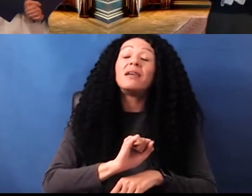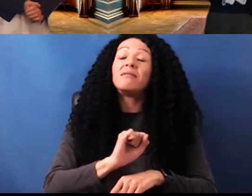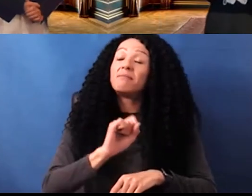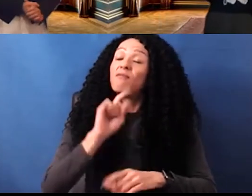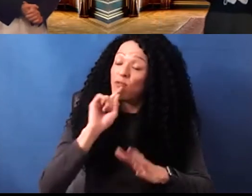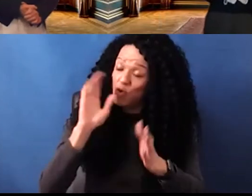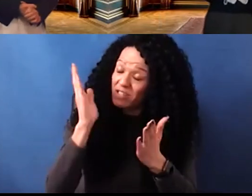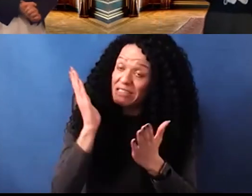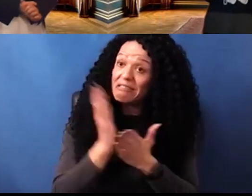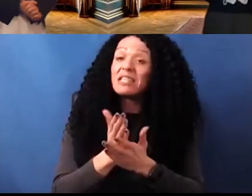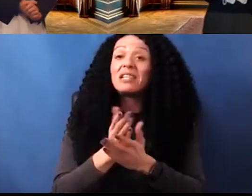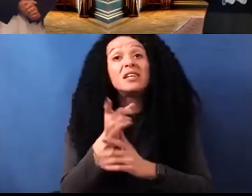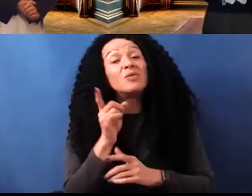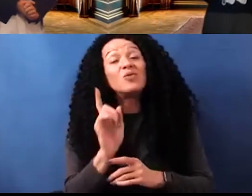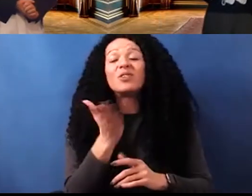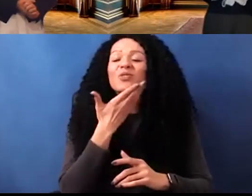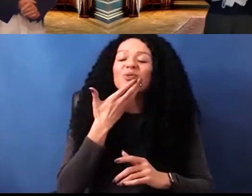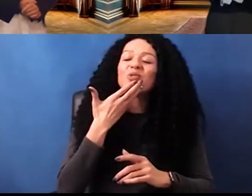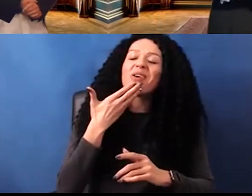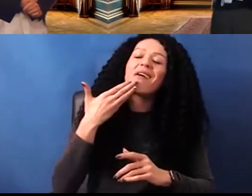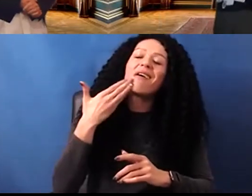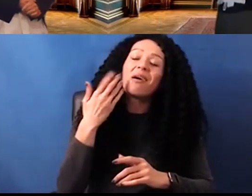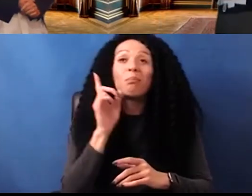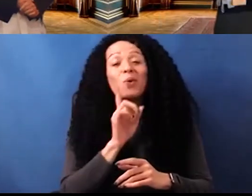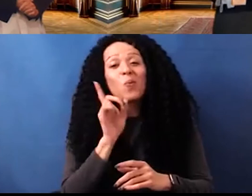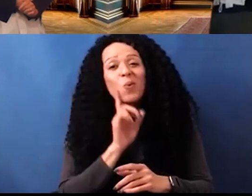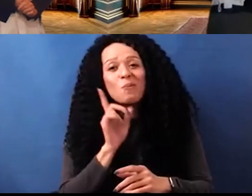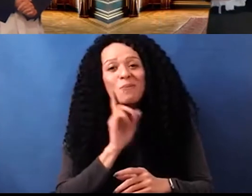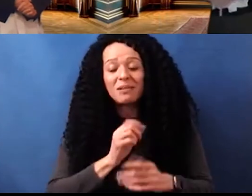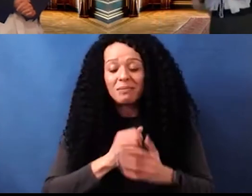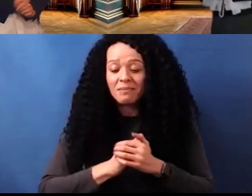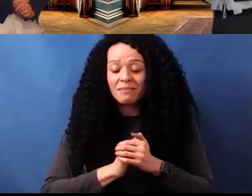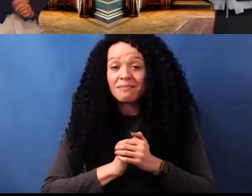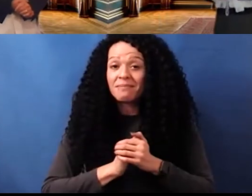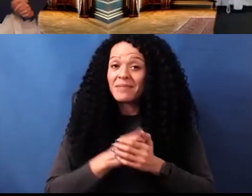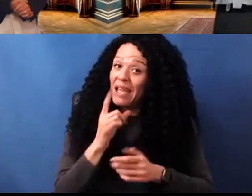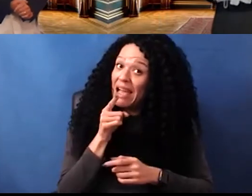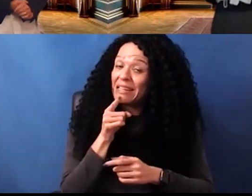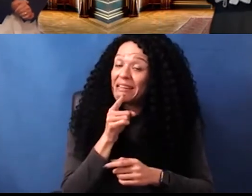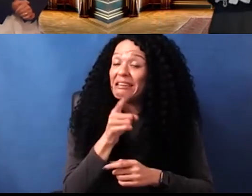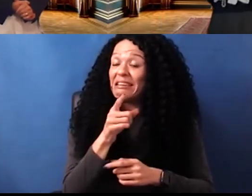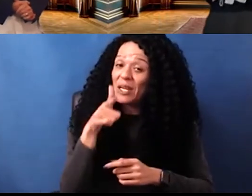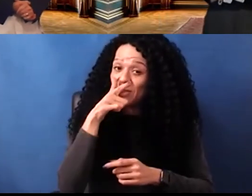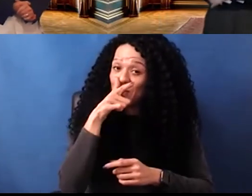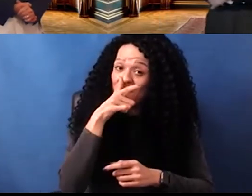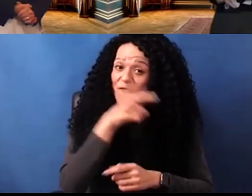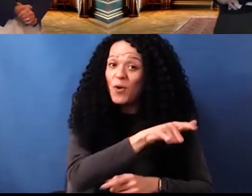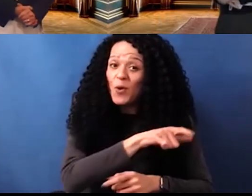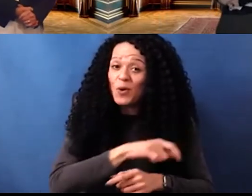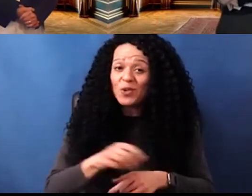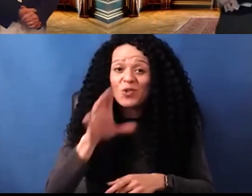man. For indeed she's a charming woman, and he's a